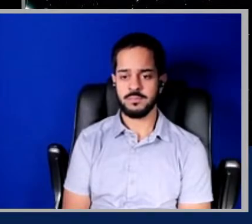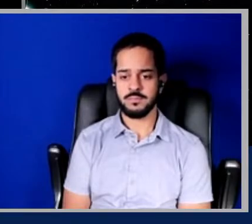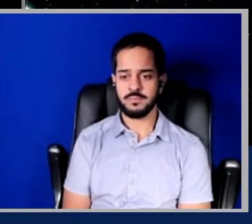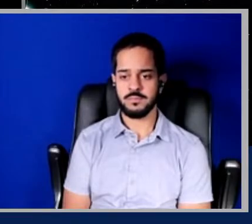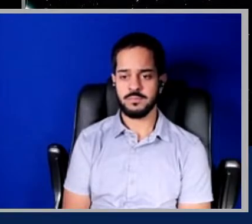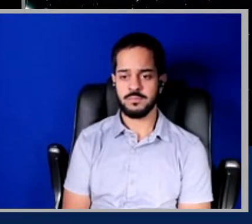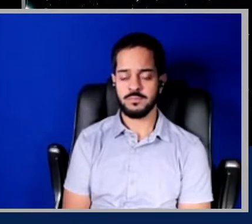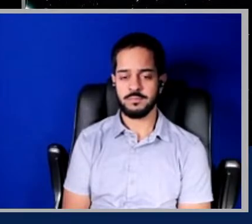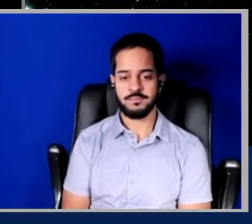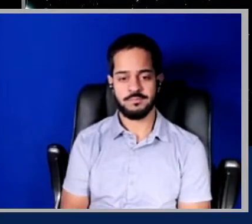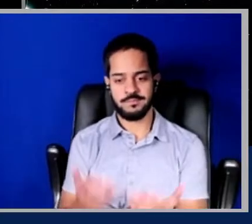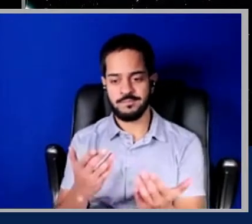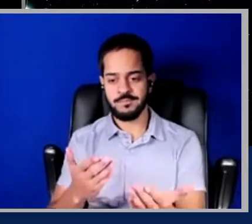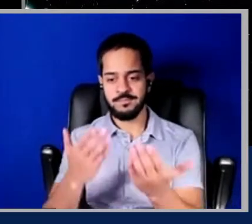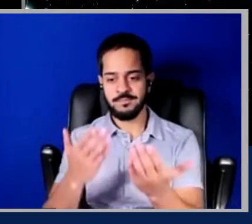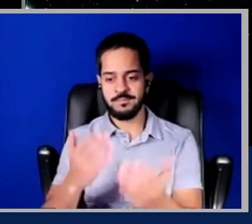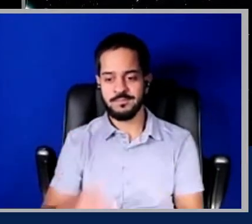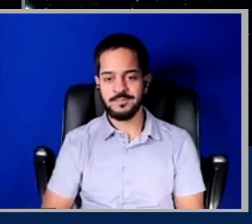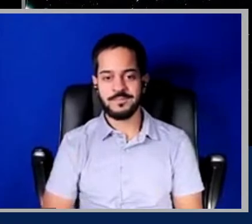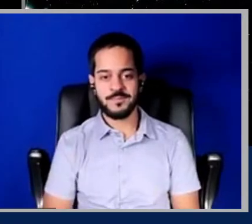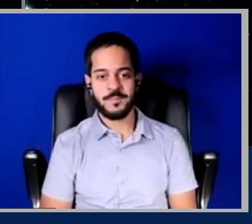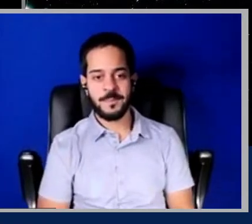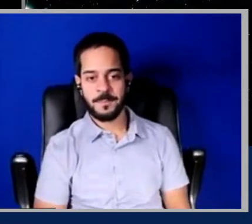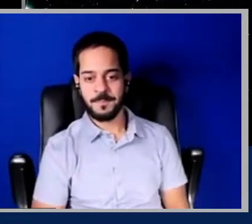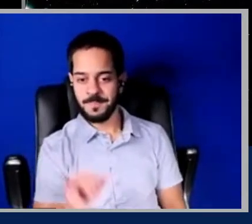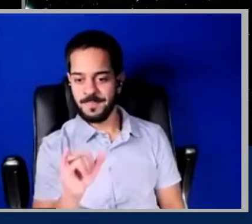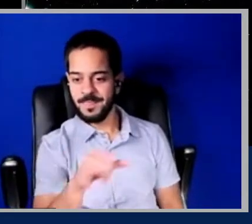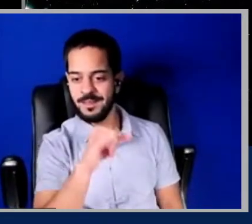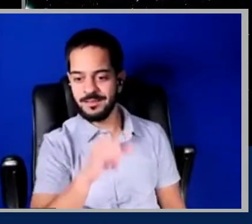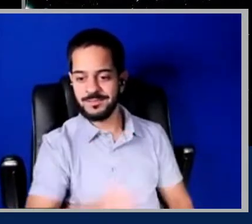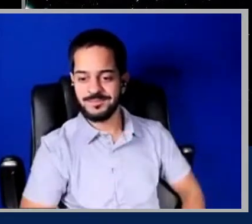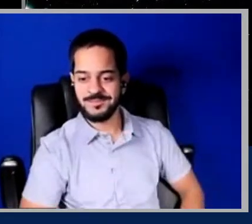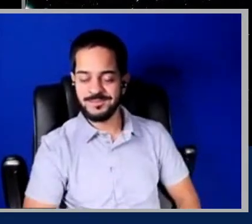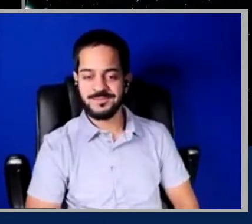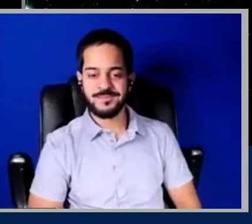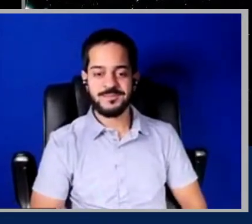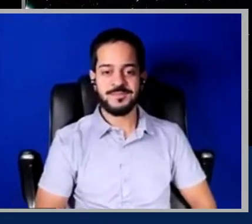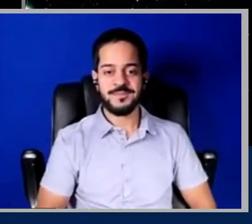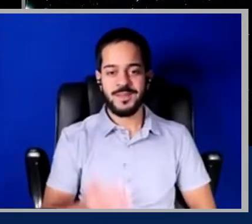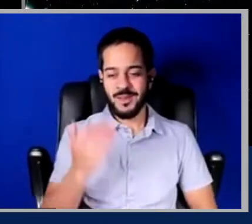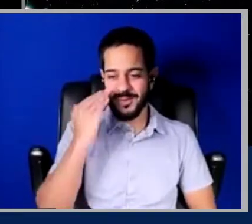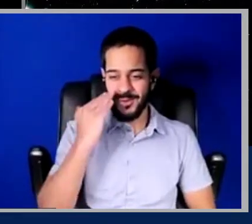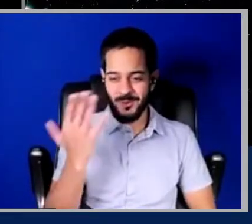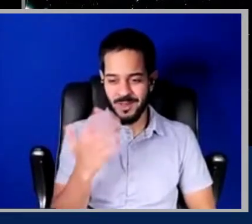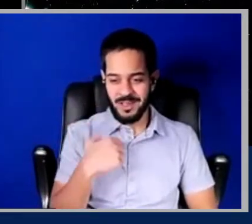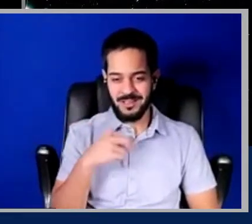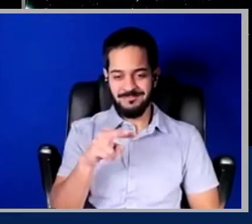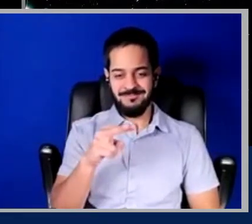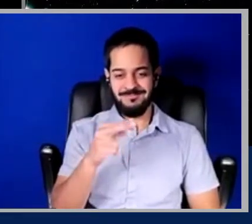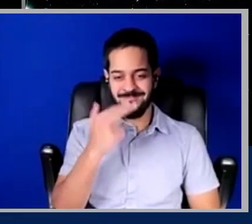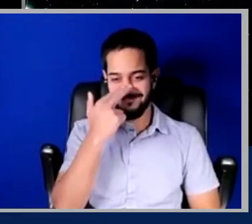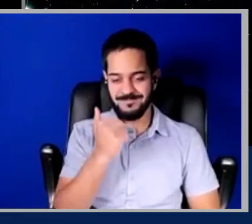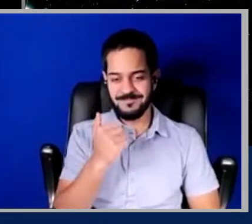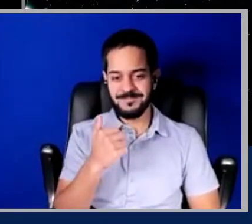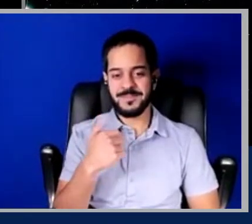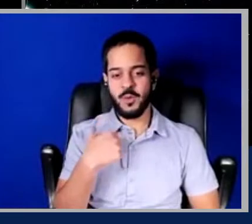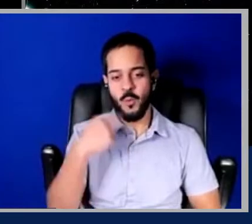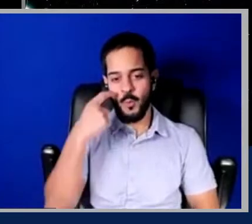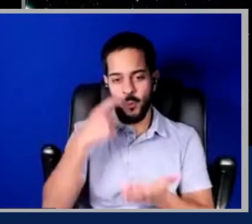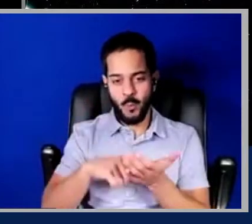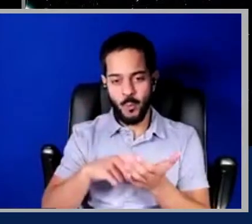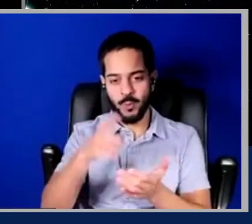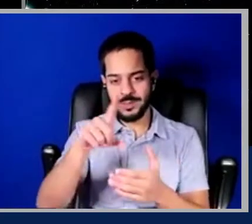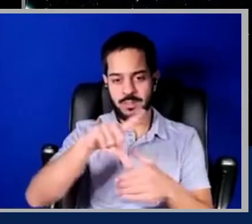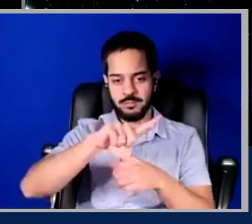There you go. You know what I find myself doing? Like as it goes around, I'm seeing the sort of scan line